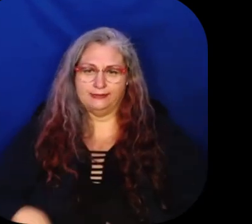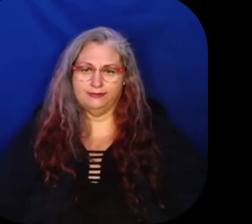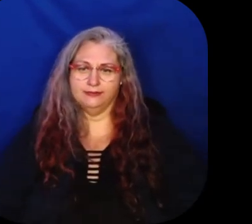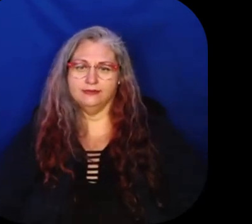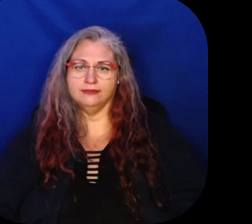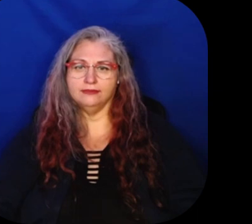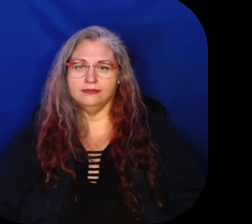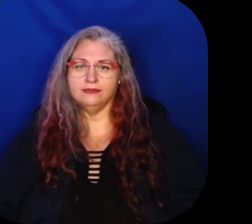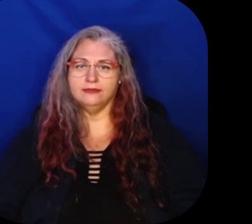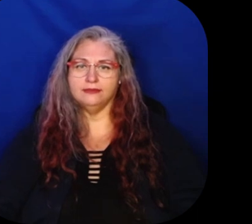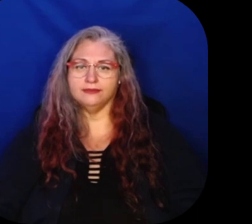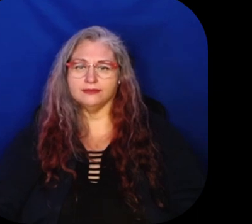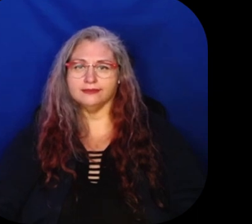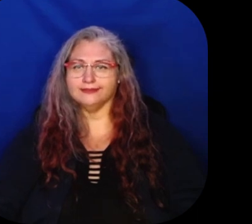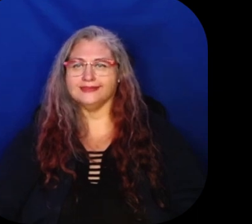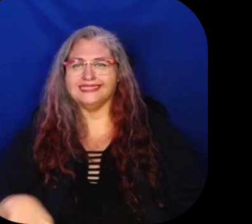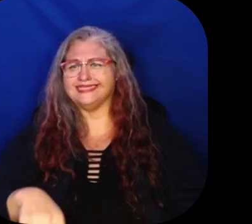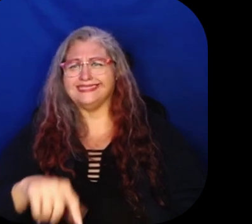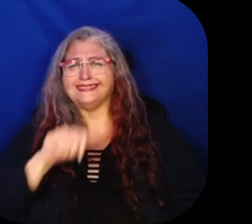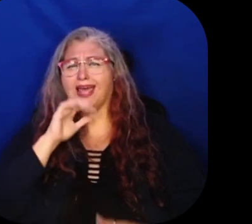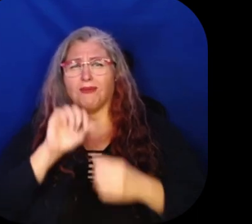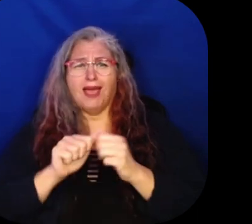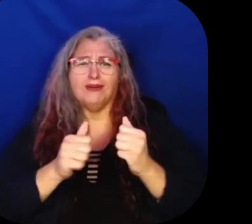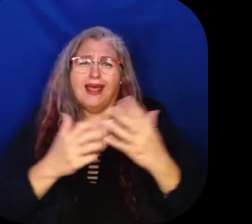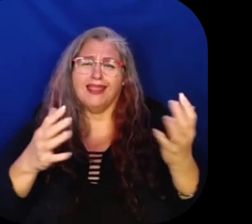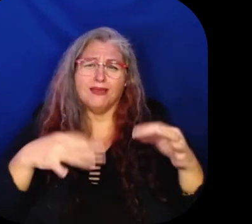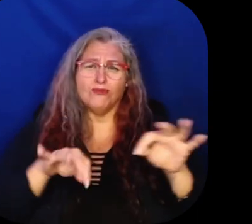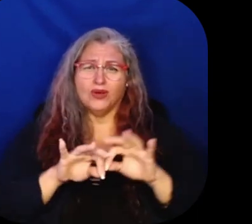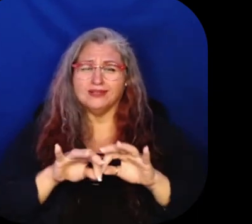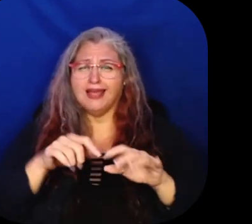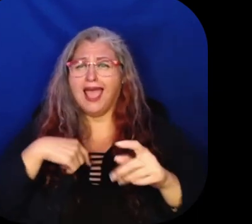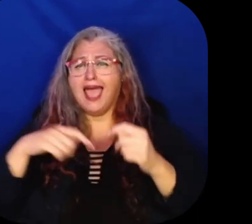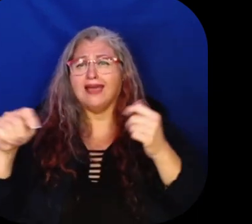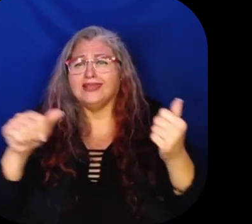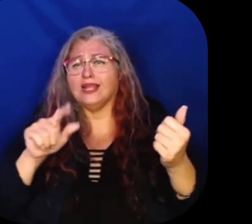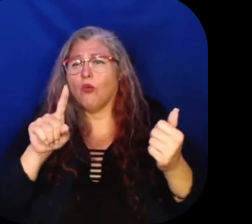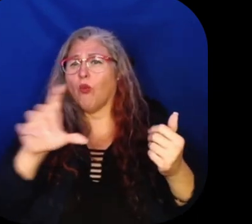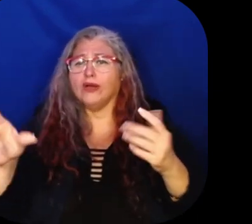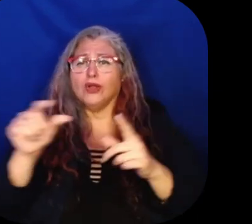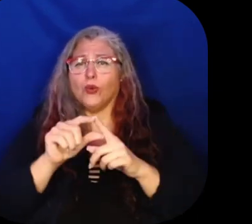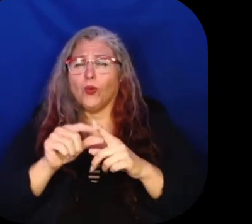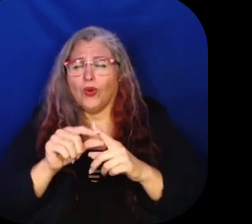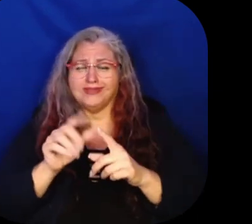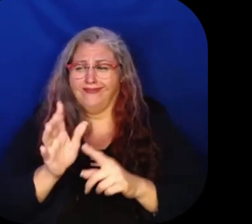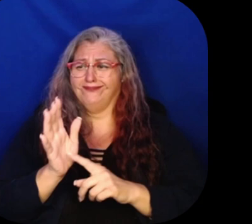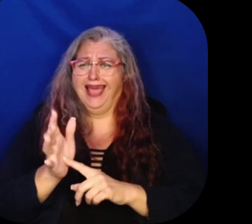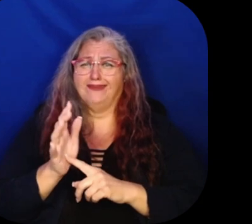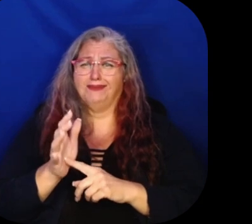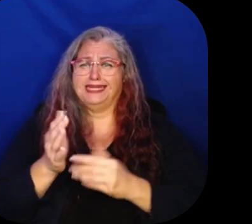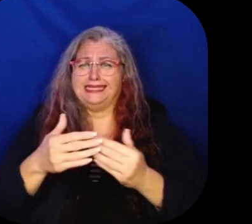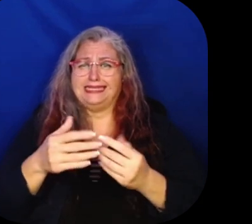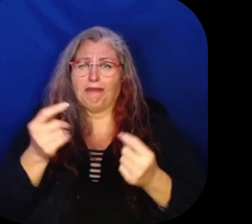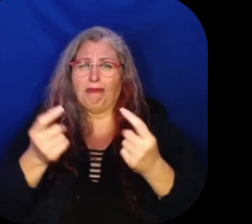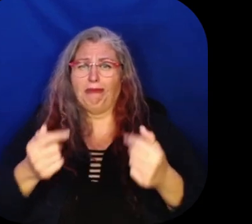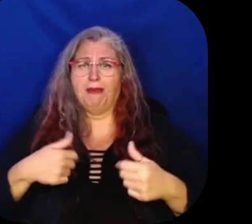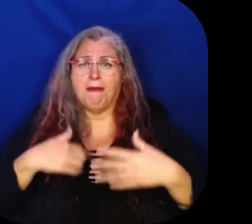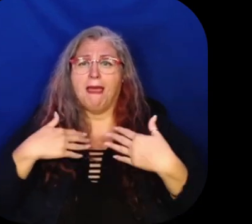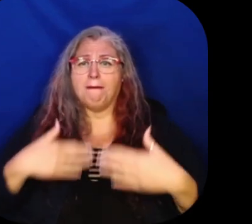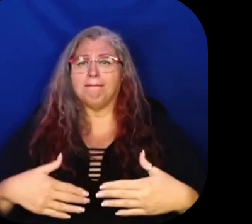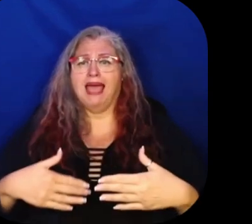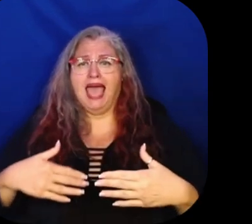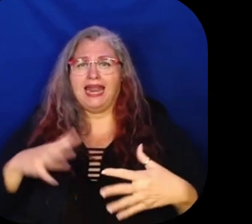This ain't about shit. I've deleted 100 words in 5 minutes. My body is gonna be mad at